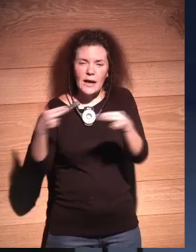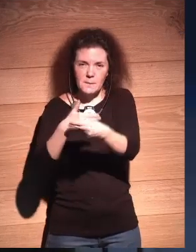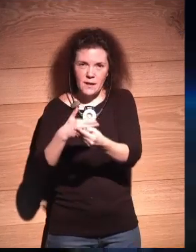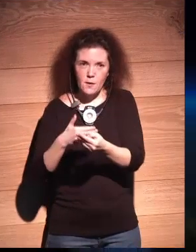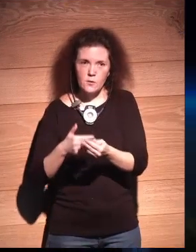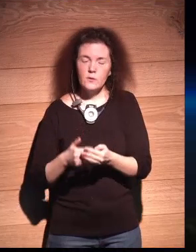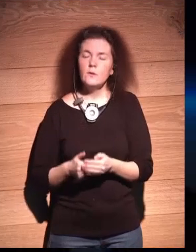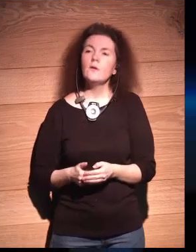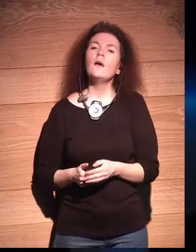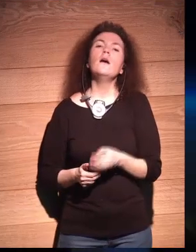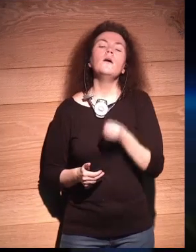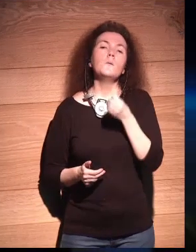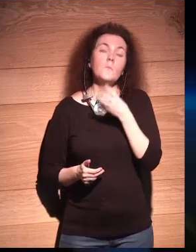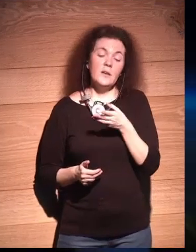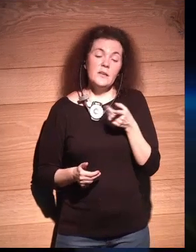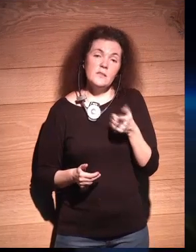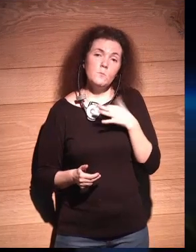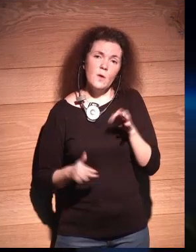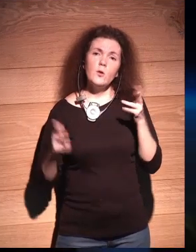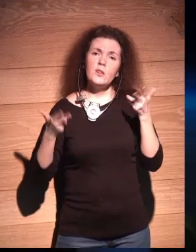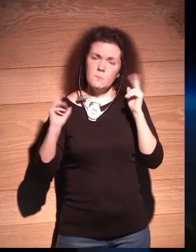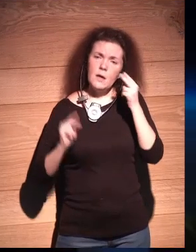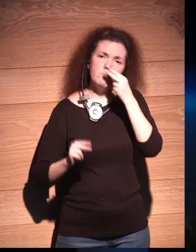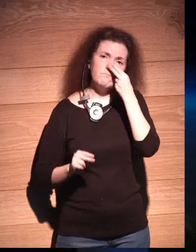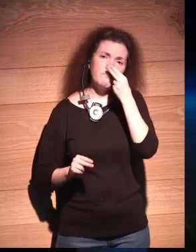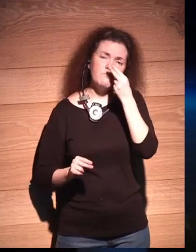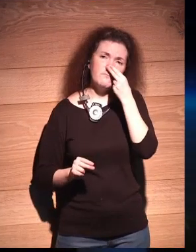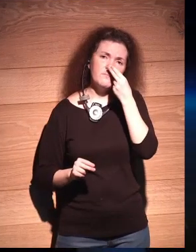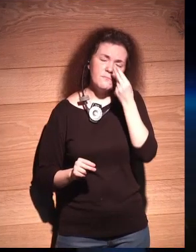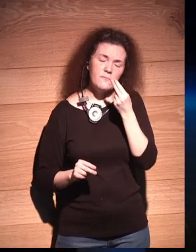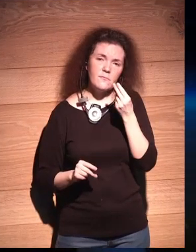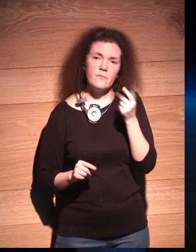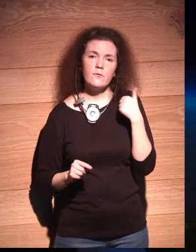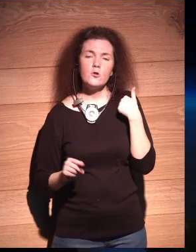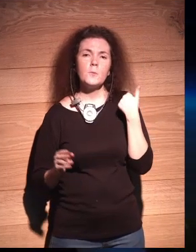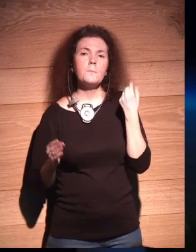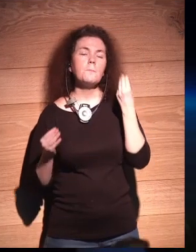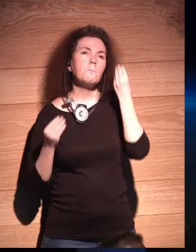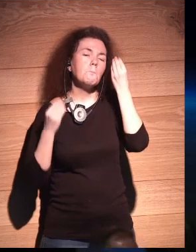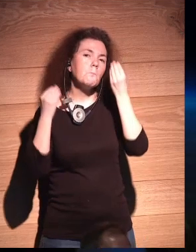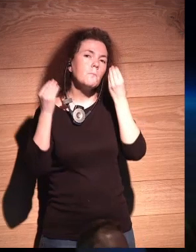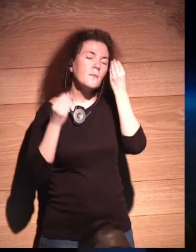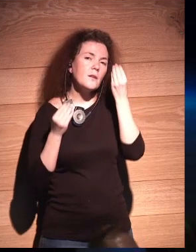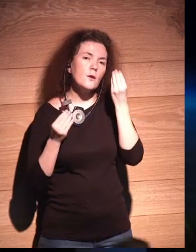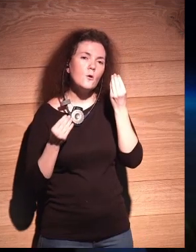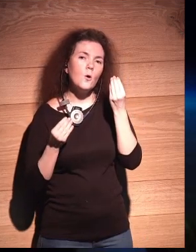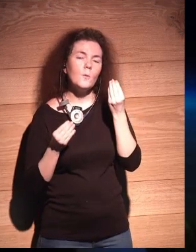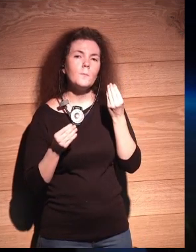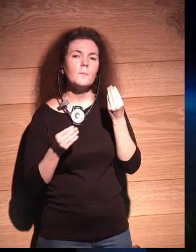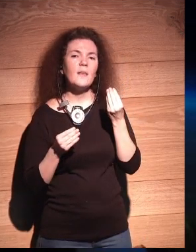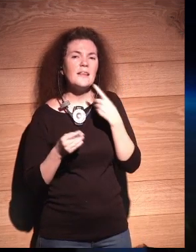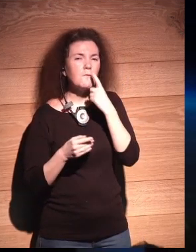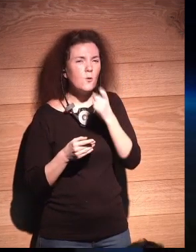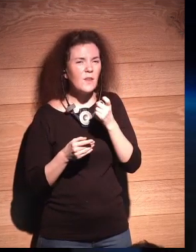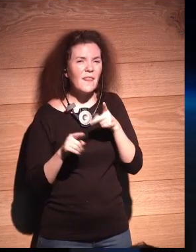Well, that could be a good topic too. So I think that working around something like that is a